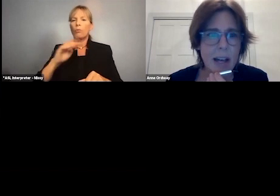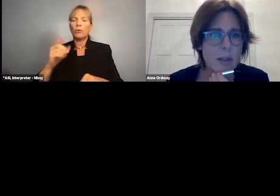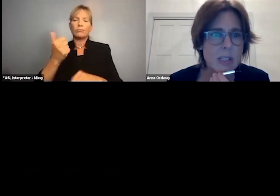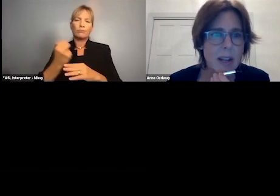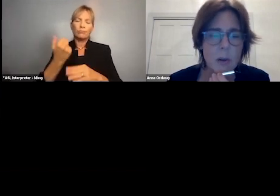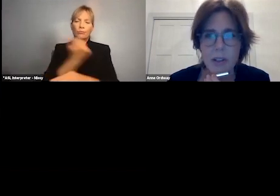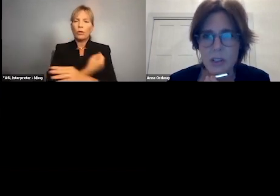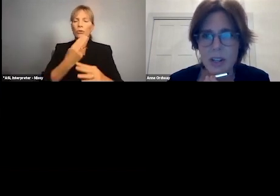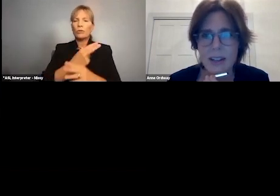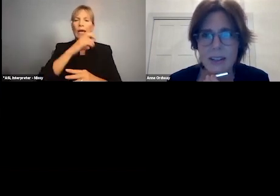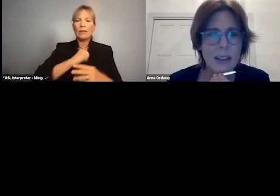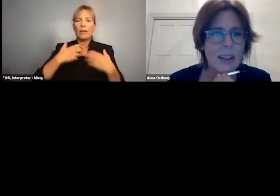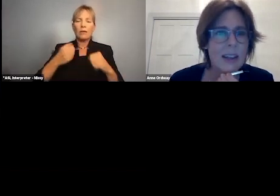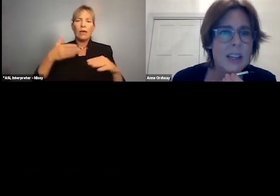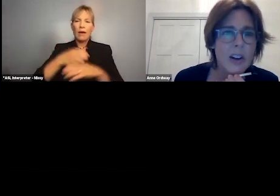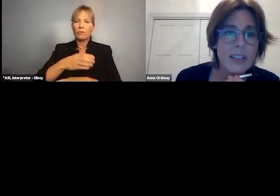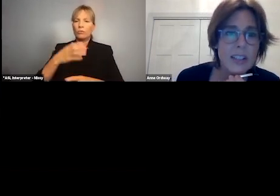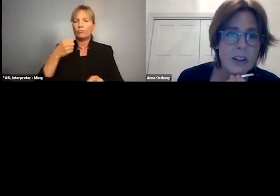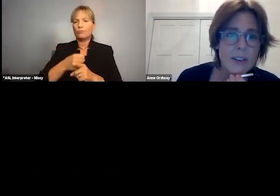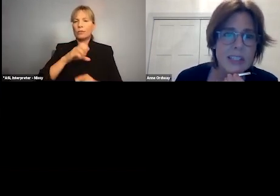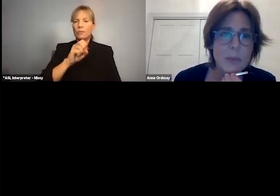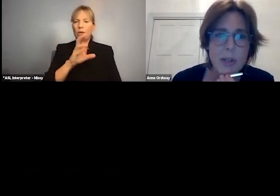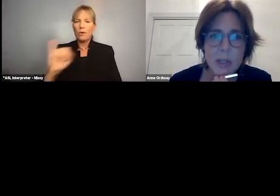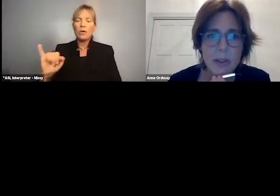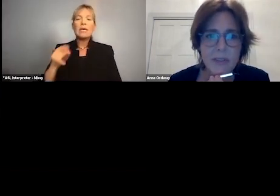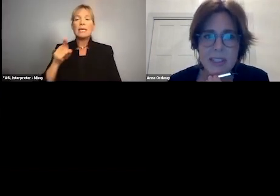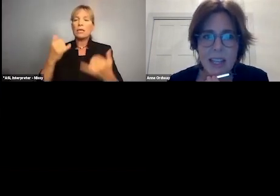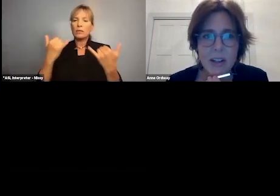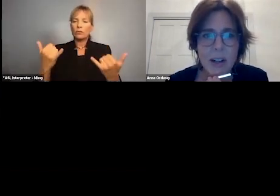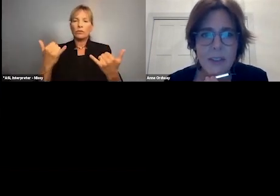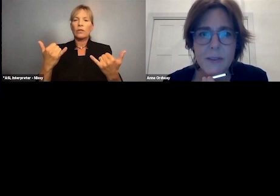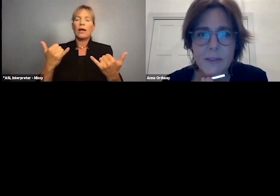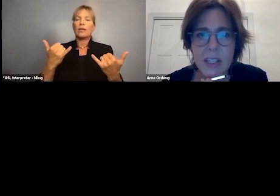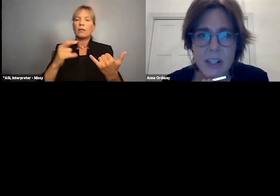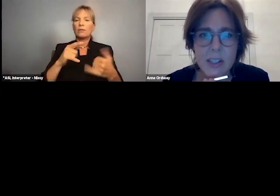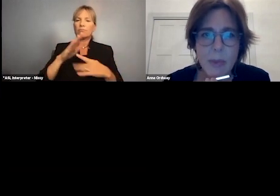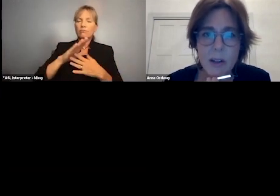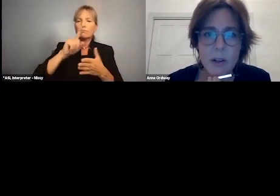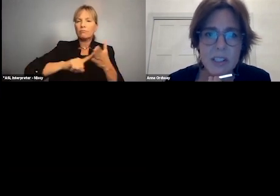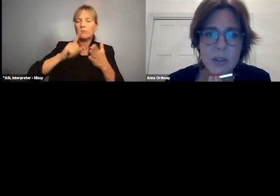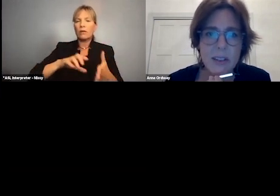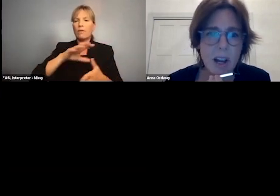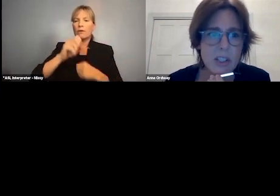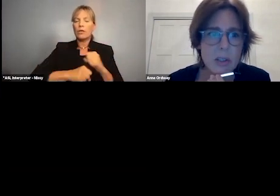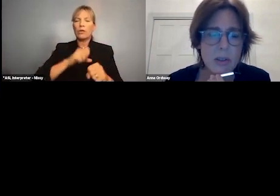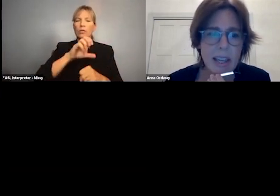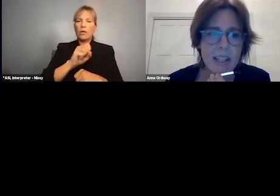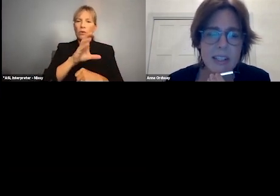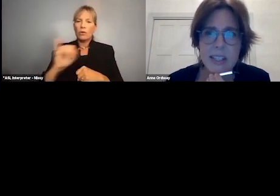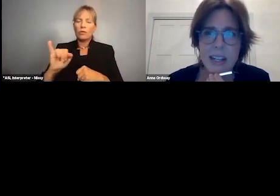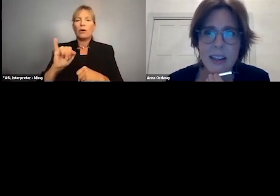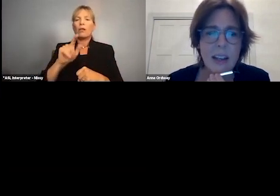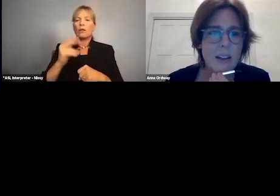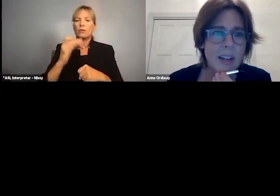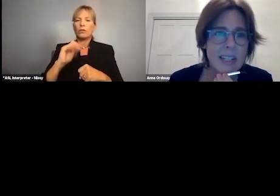aging and health following spinal cord injury. He currently serves as a principal investigator of the 50-Year Spinal Cord Injury